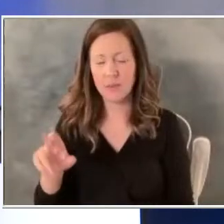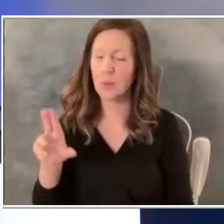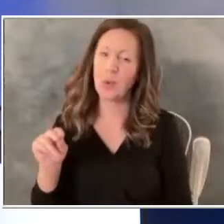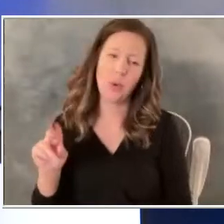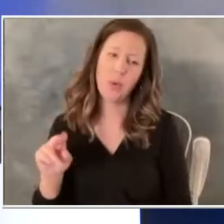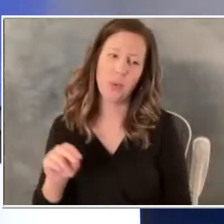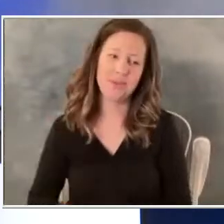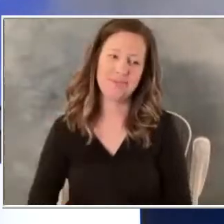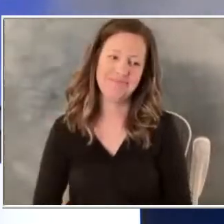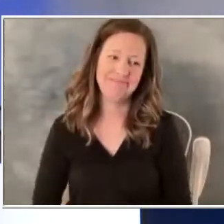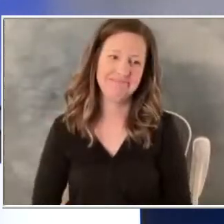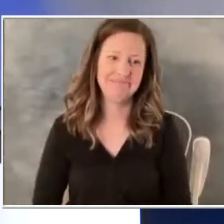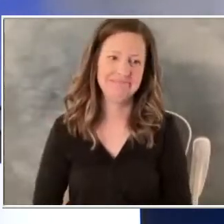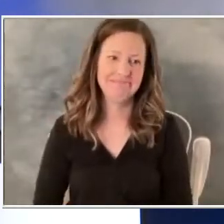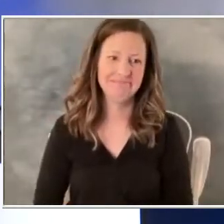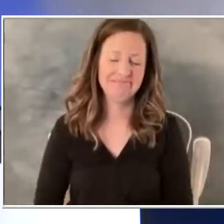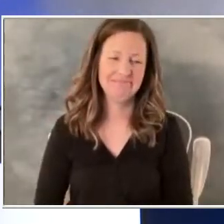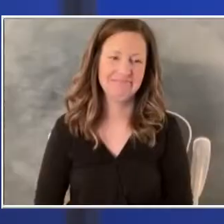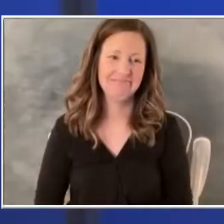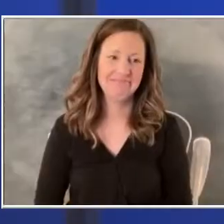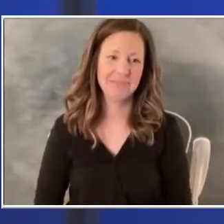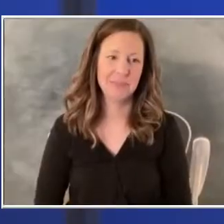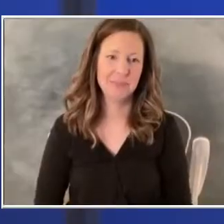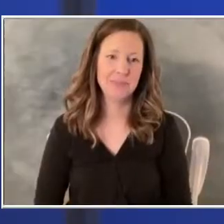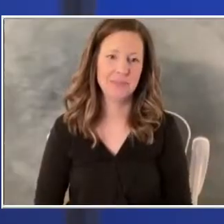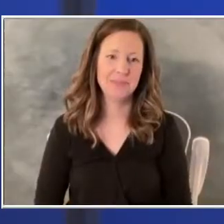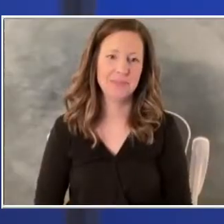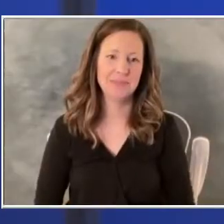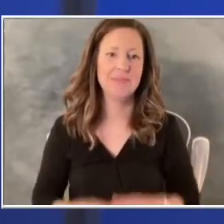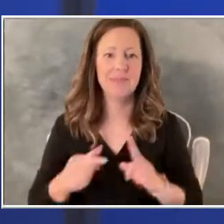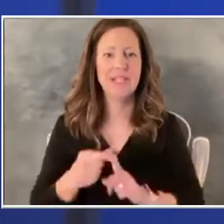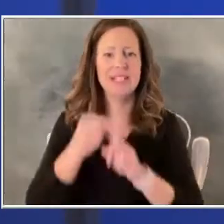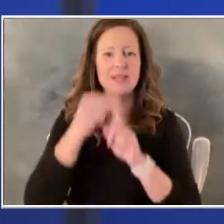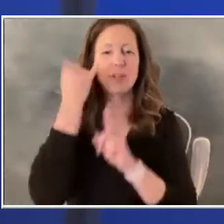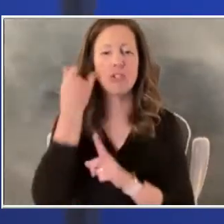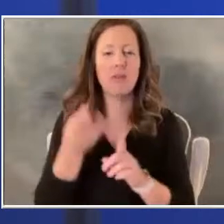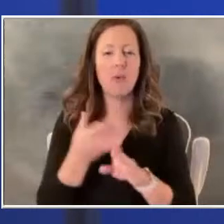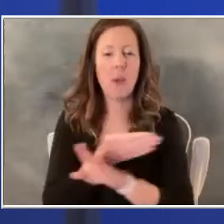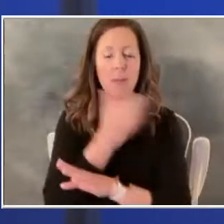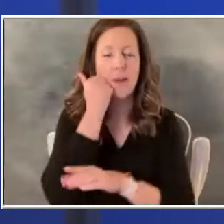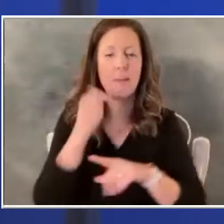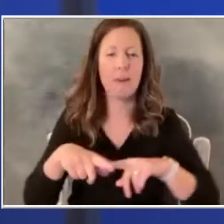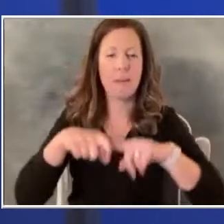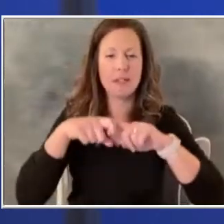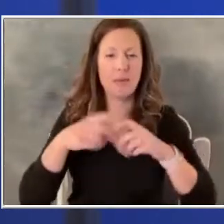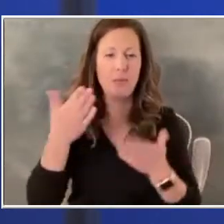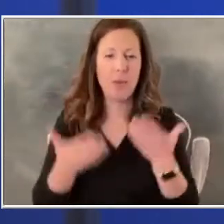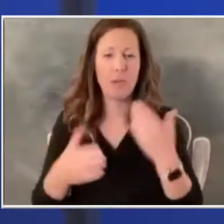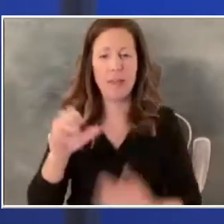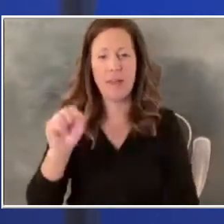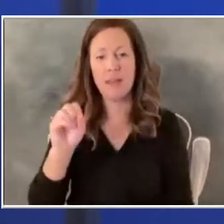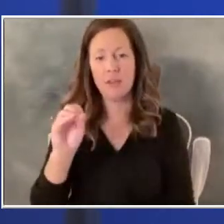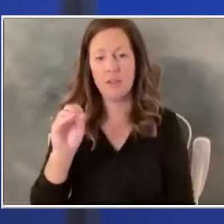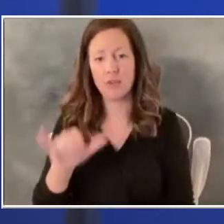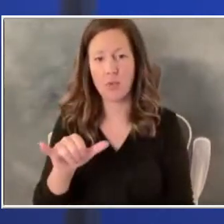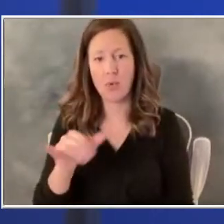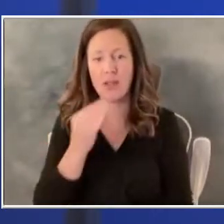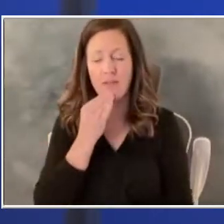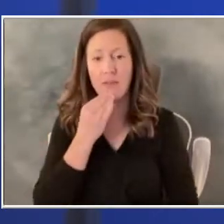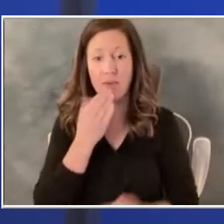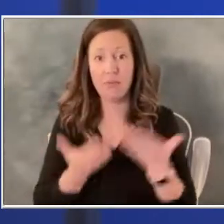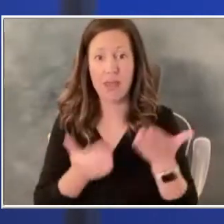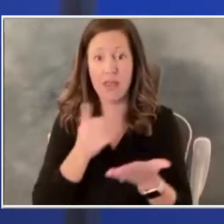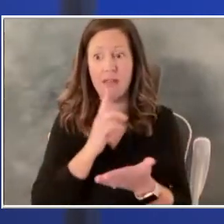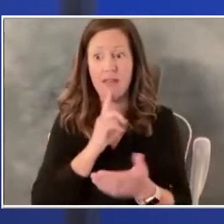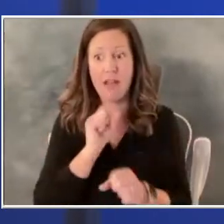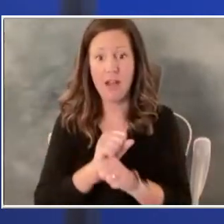Okay. Especially if you're premenopausal, probably soy food may actually help reduce both